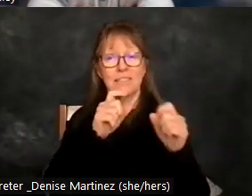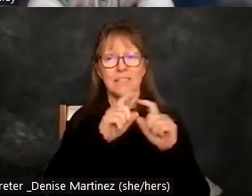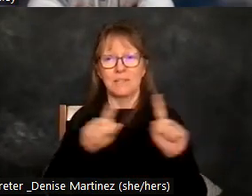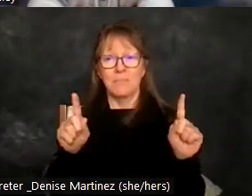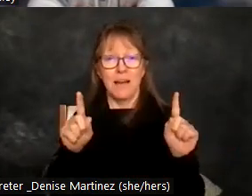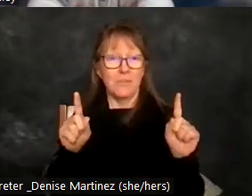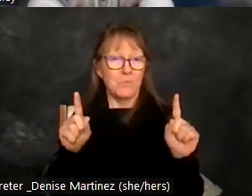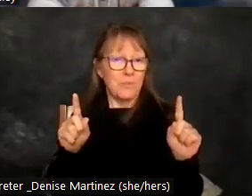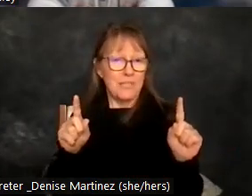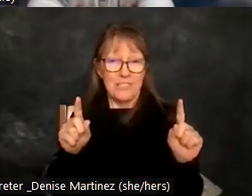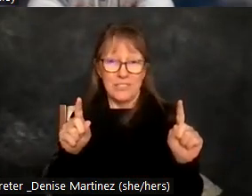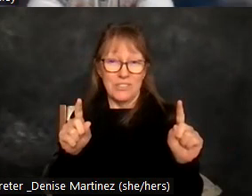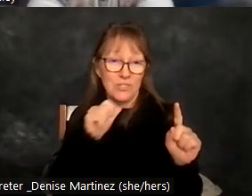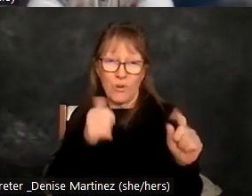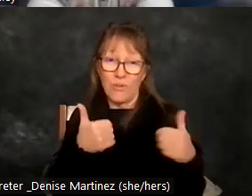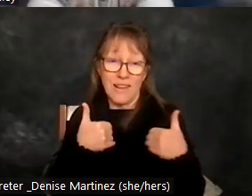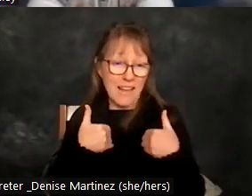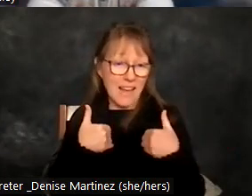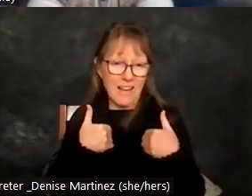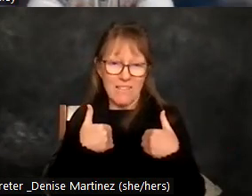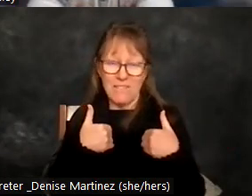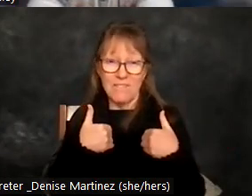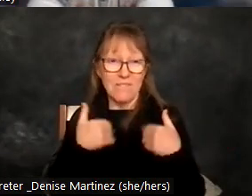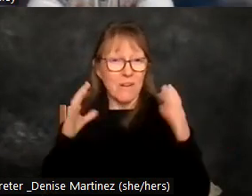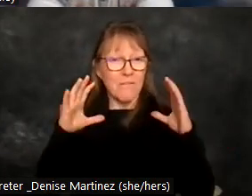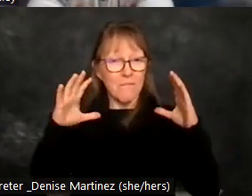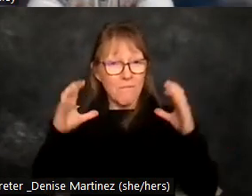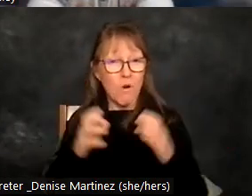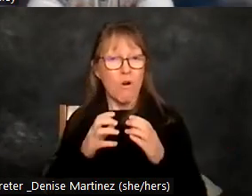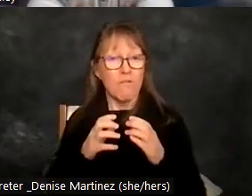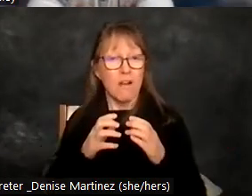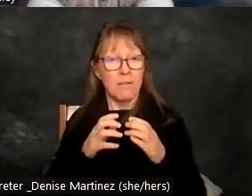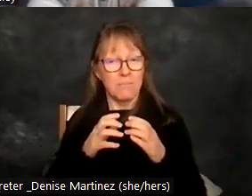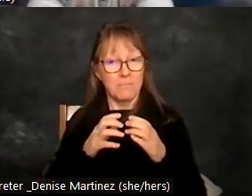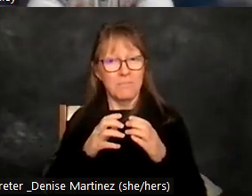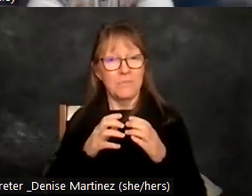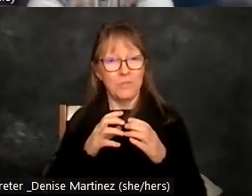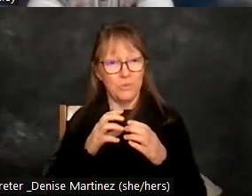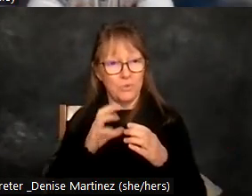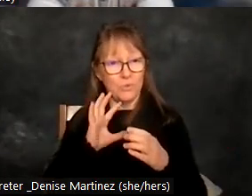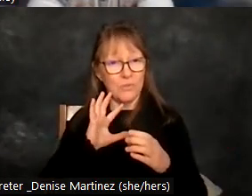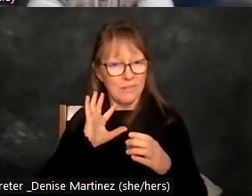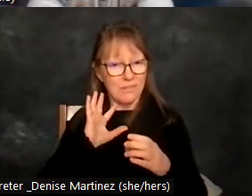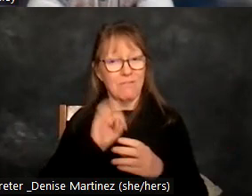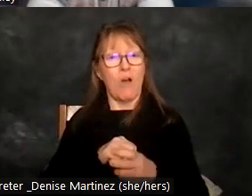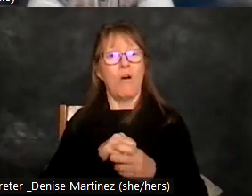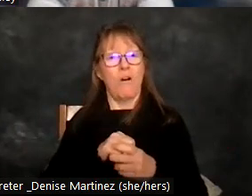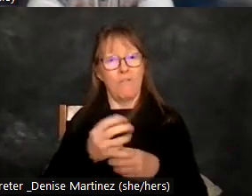sort of don't have the forums in which people could actually do the engaging. It almost